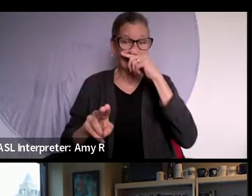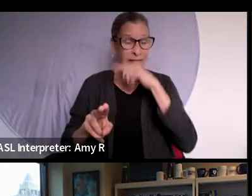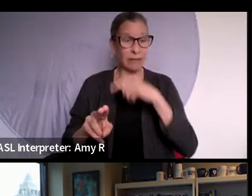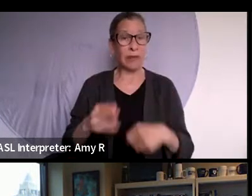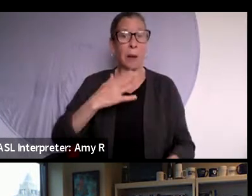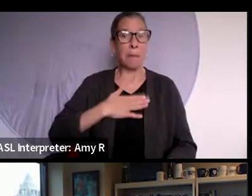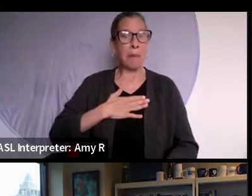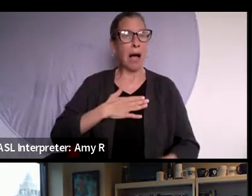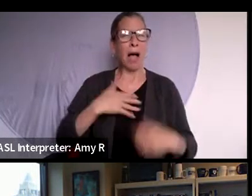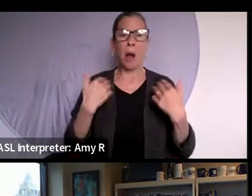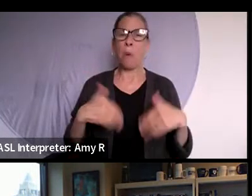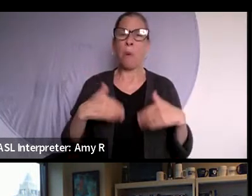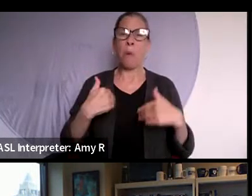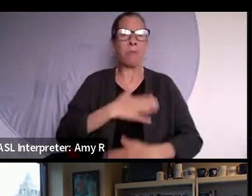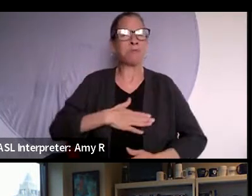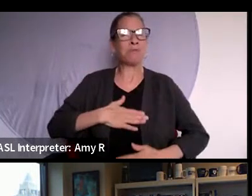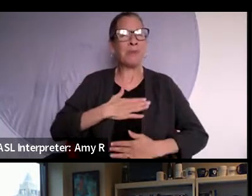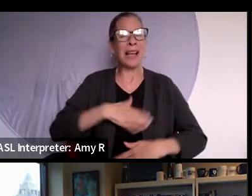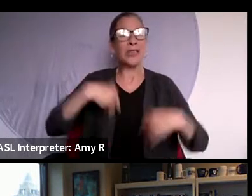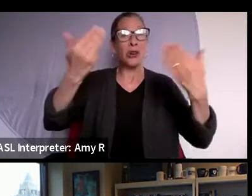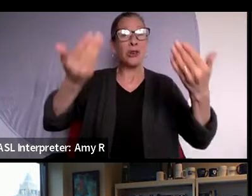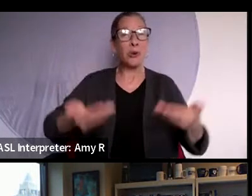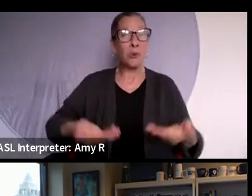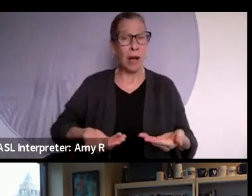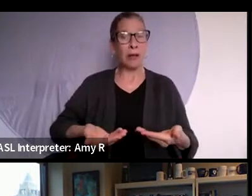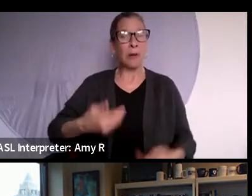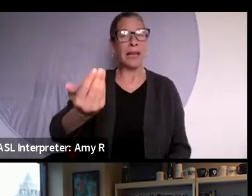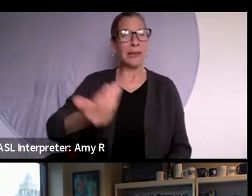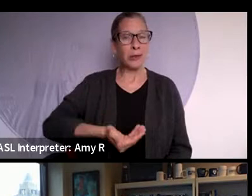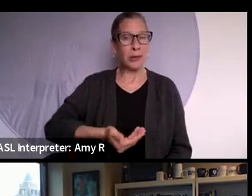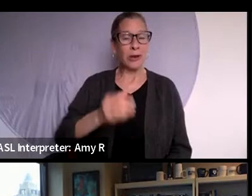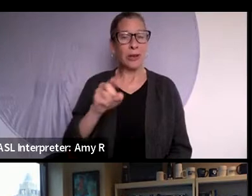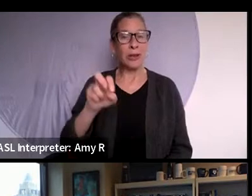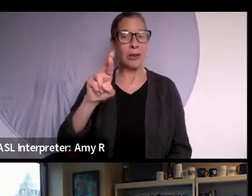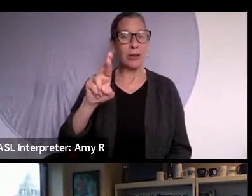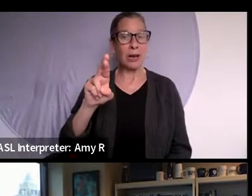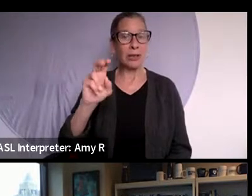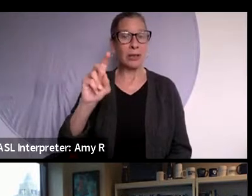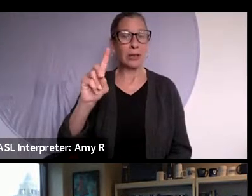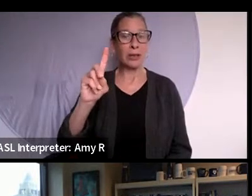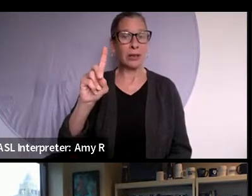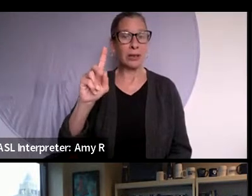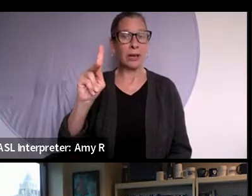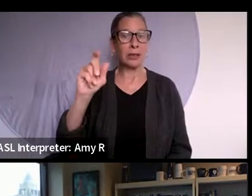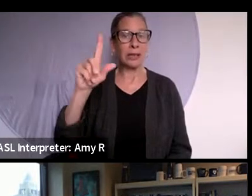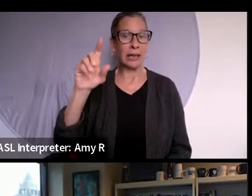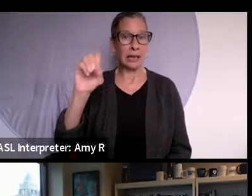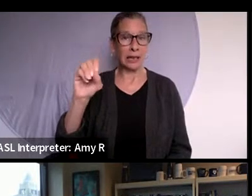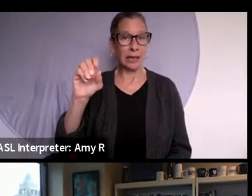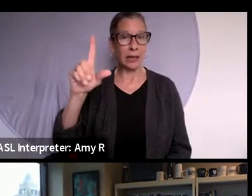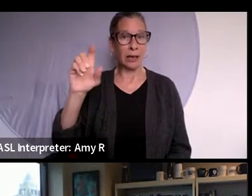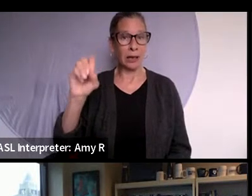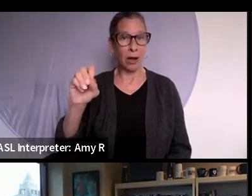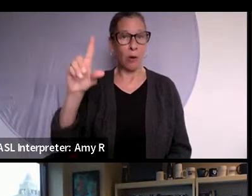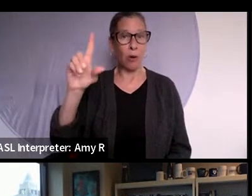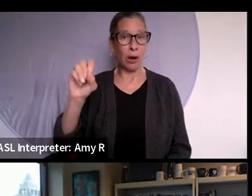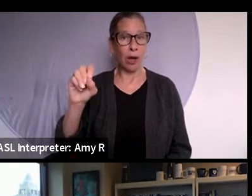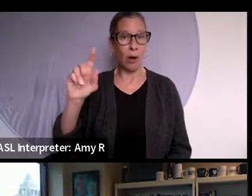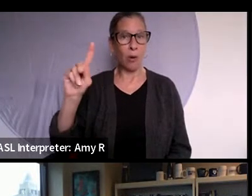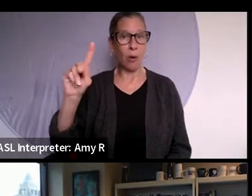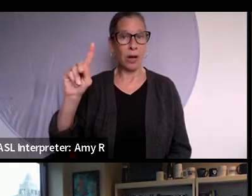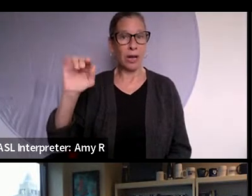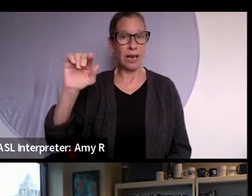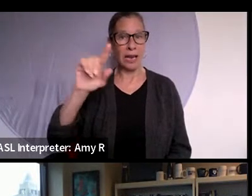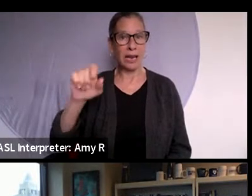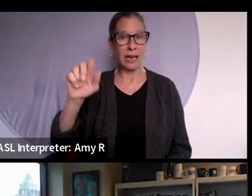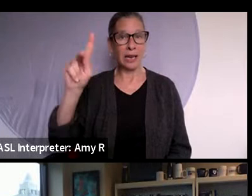is my distinct pleasure to welcome and introduce Dr. Kilolo Kijakazi, Acting Commissioner of the